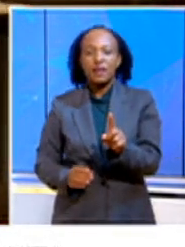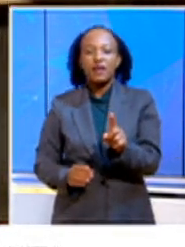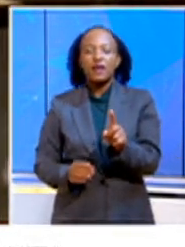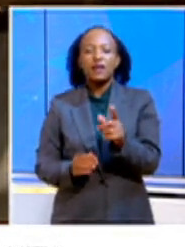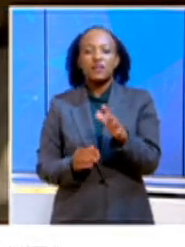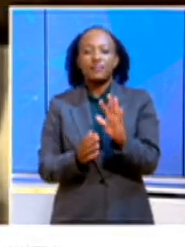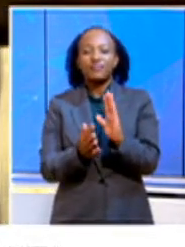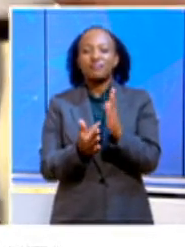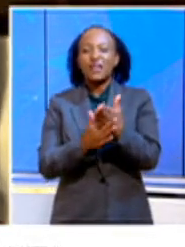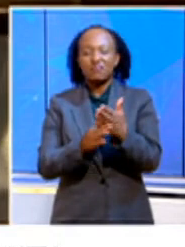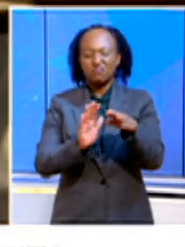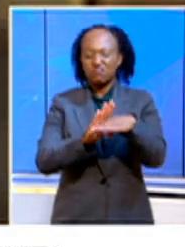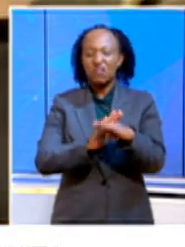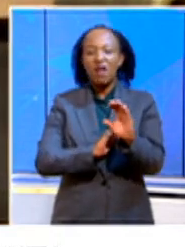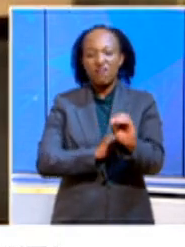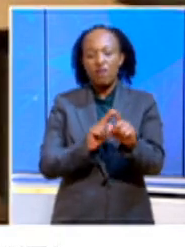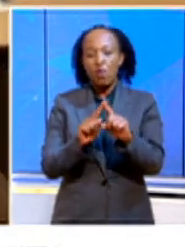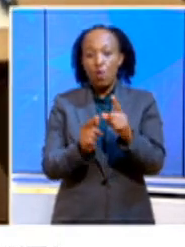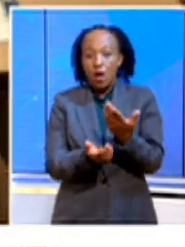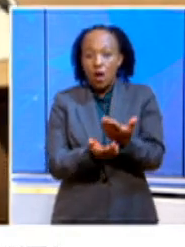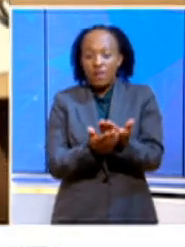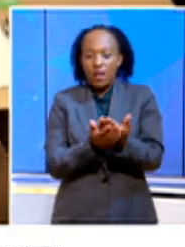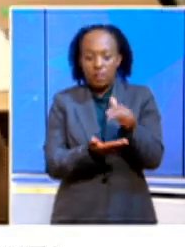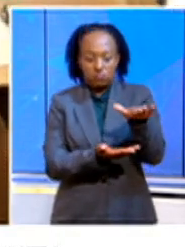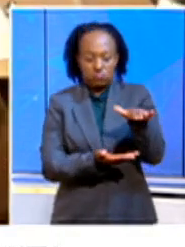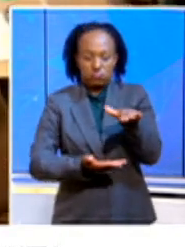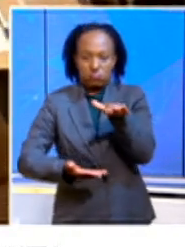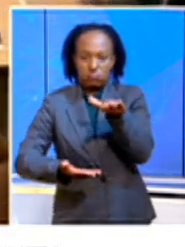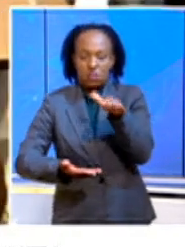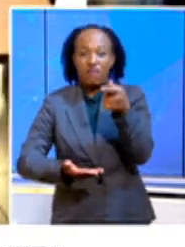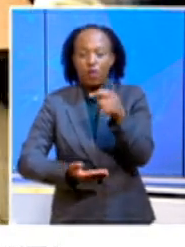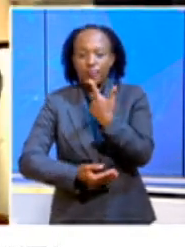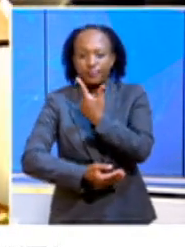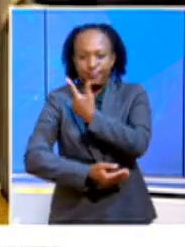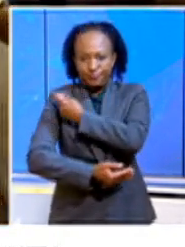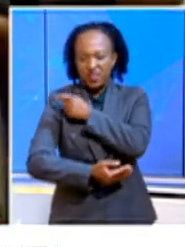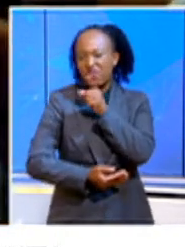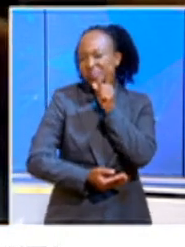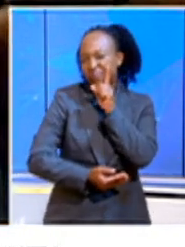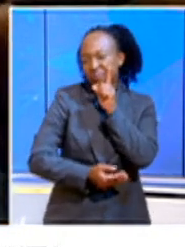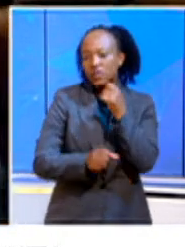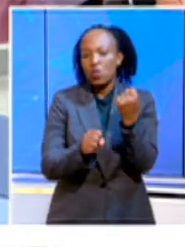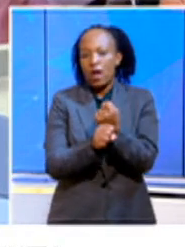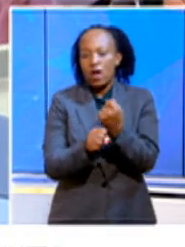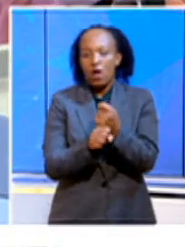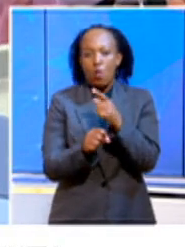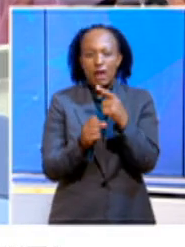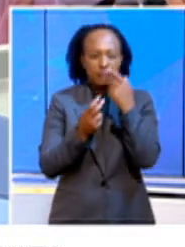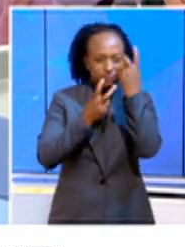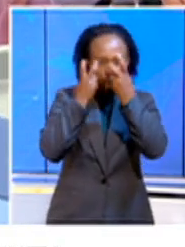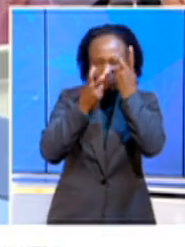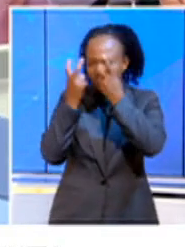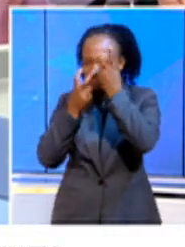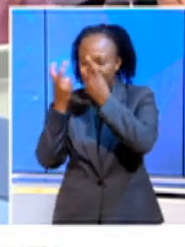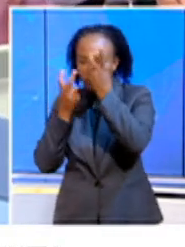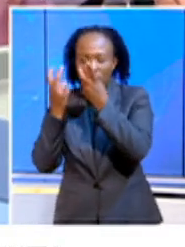access program, part of their available doses for trials. So they've been scrambling around the world to get the doses